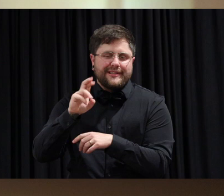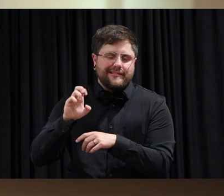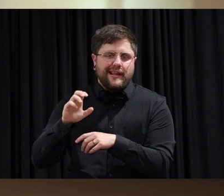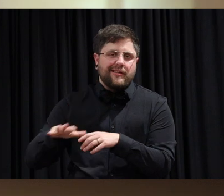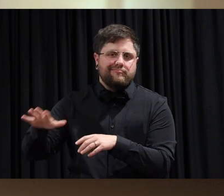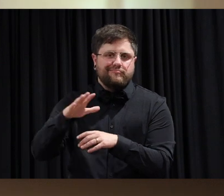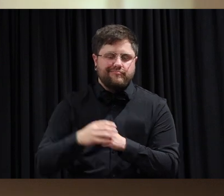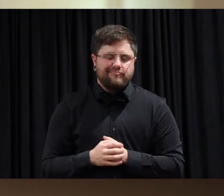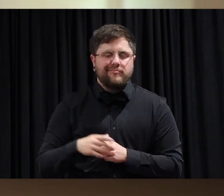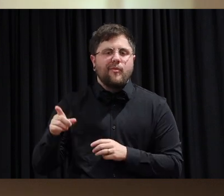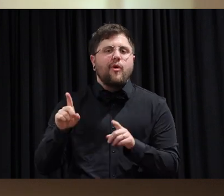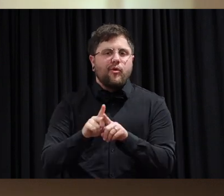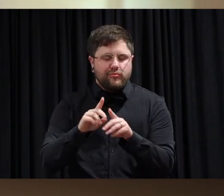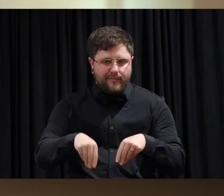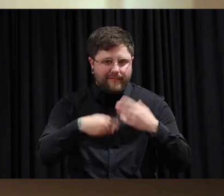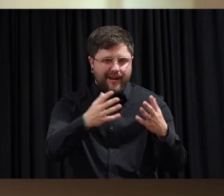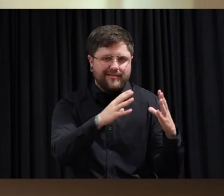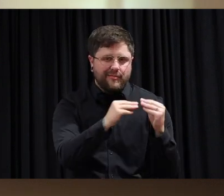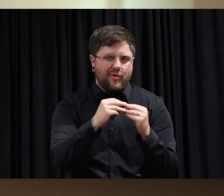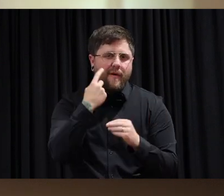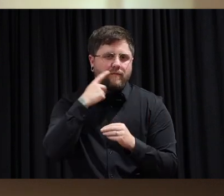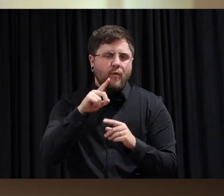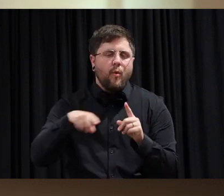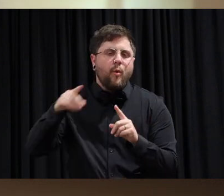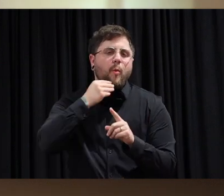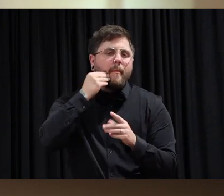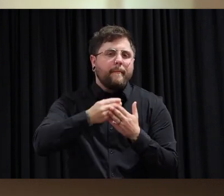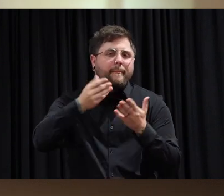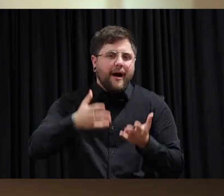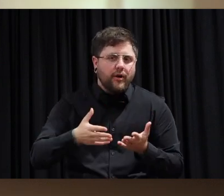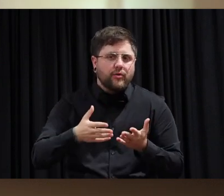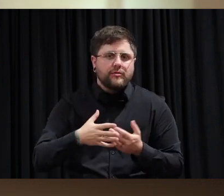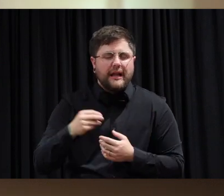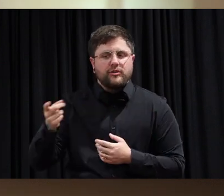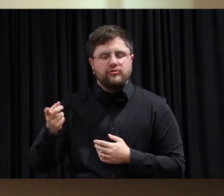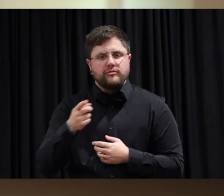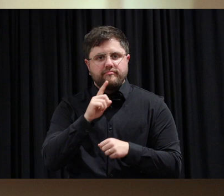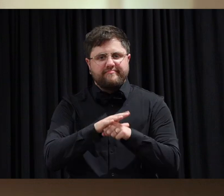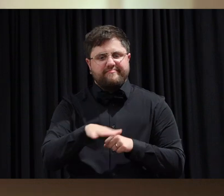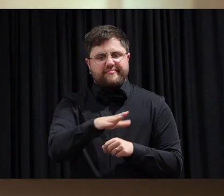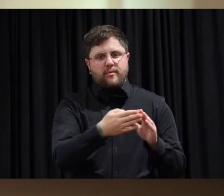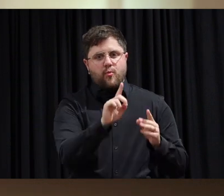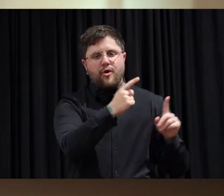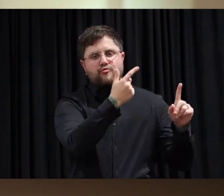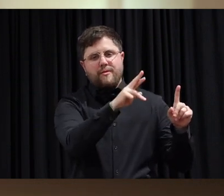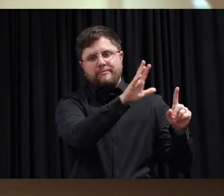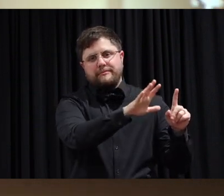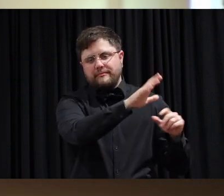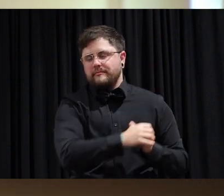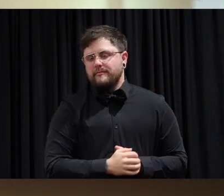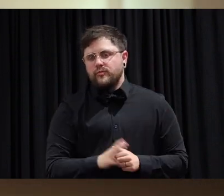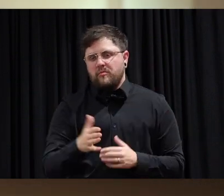also provides seminars for prospective home buyers and is committed to her community in Grand Rapids.